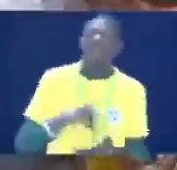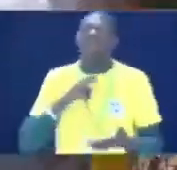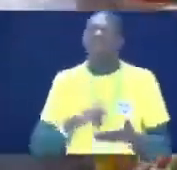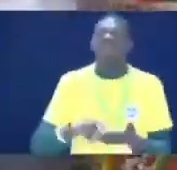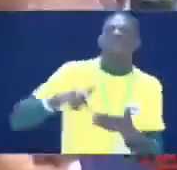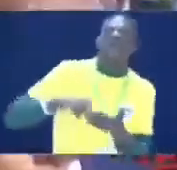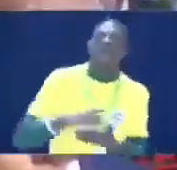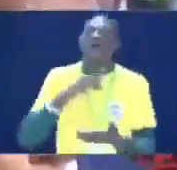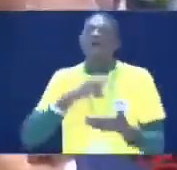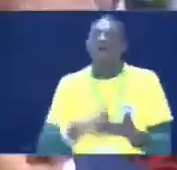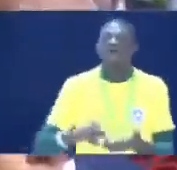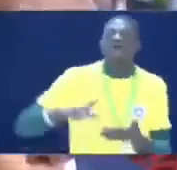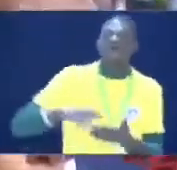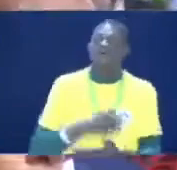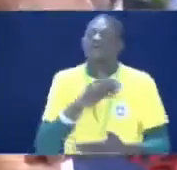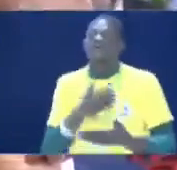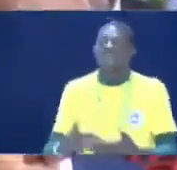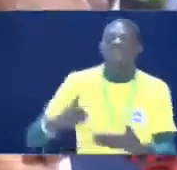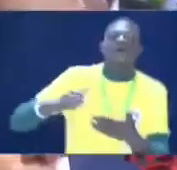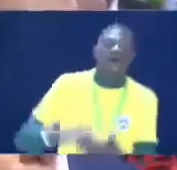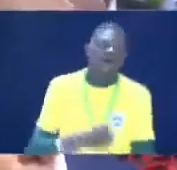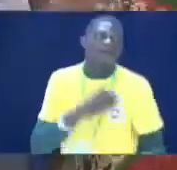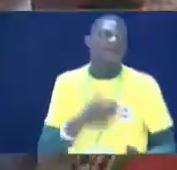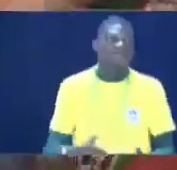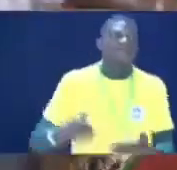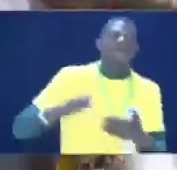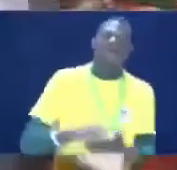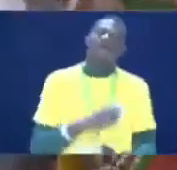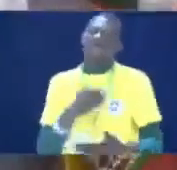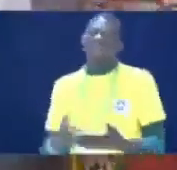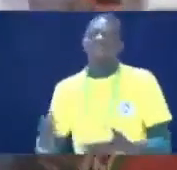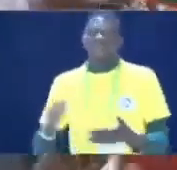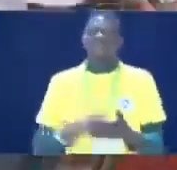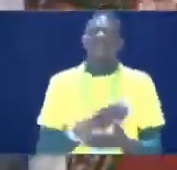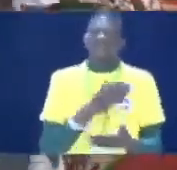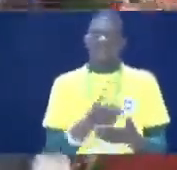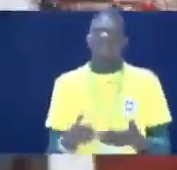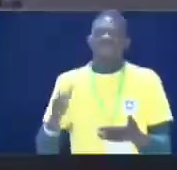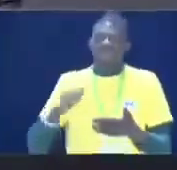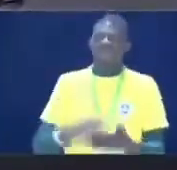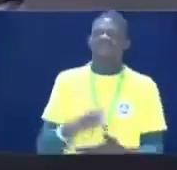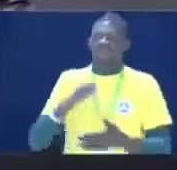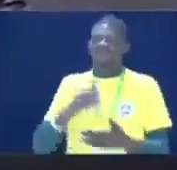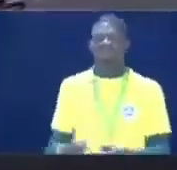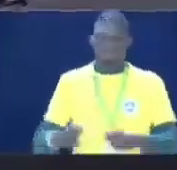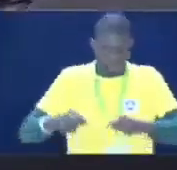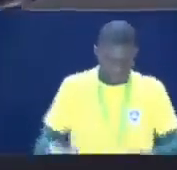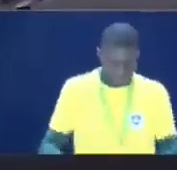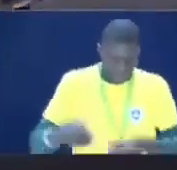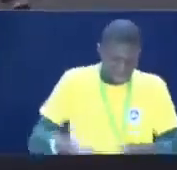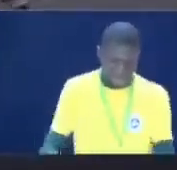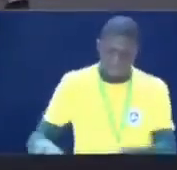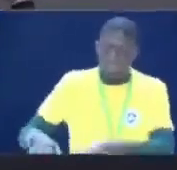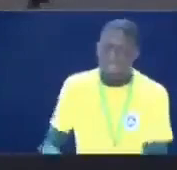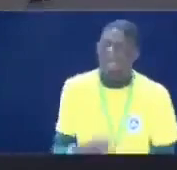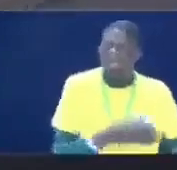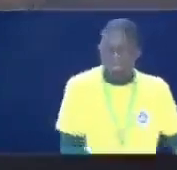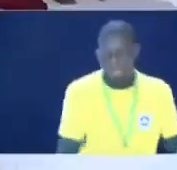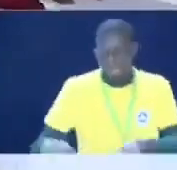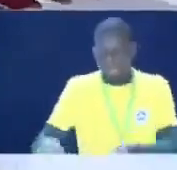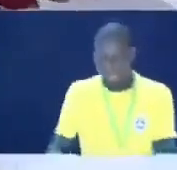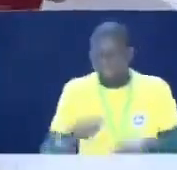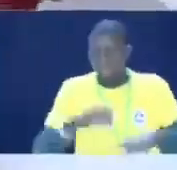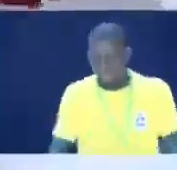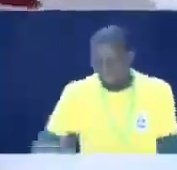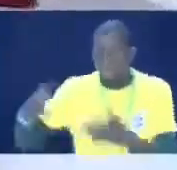Uina, uina, uina, uina, uina, uina, na can we Jesus no ke. Come